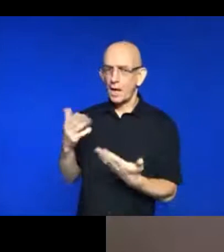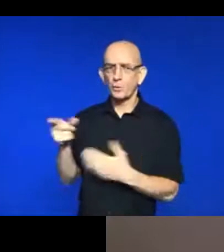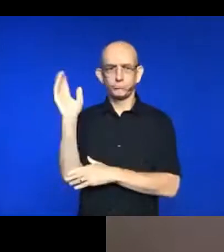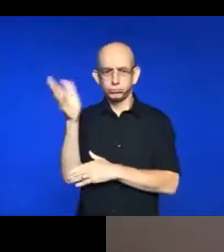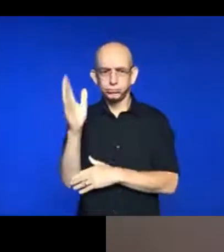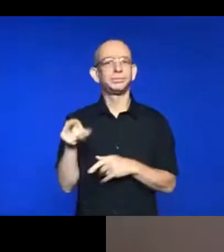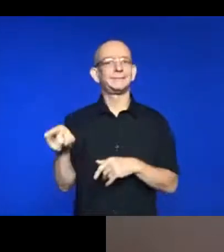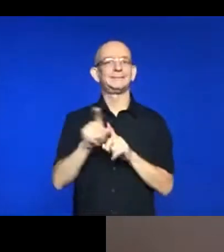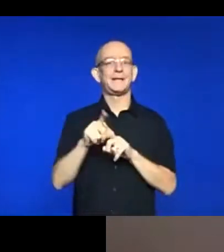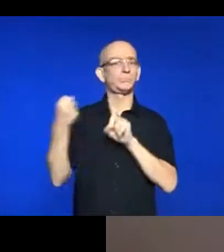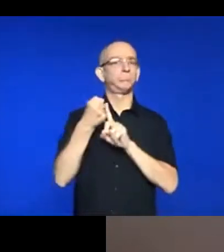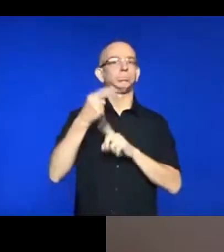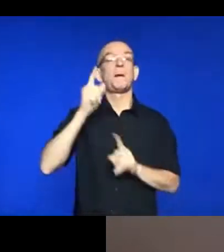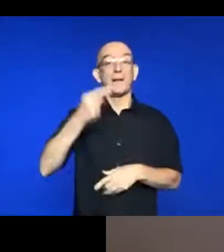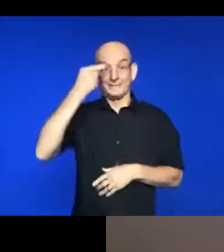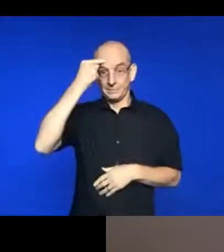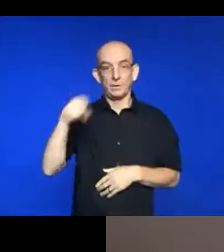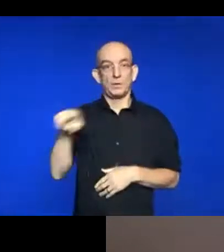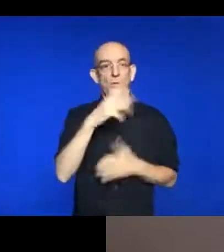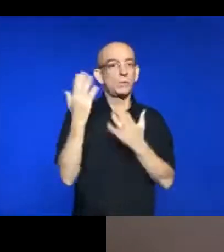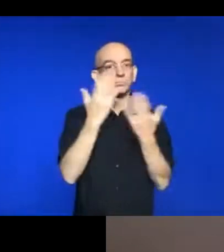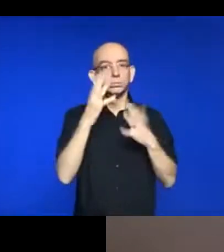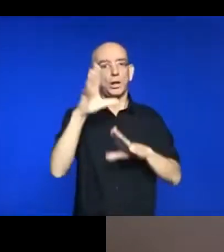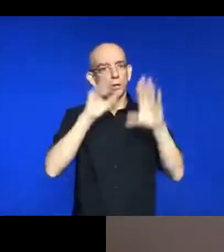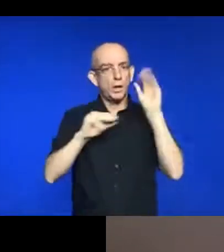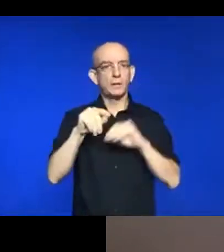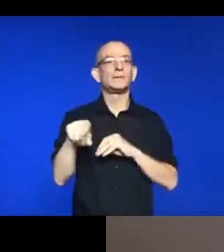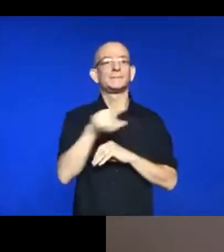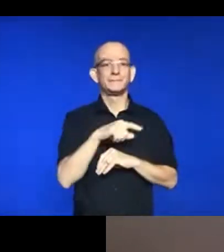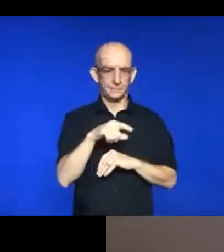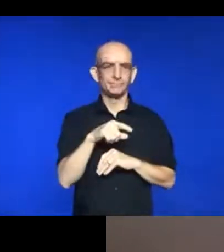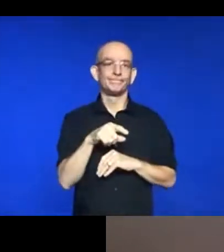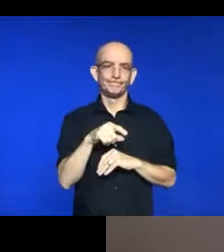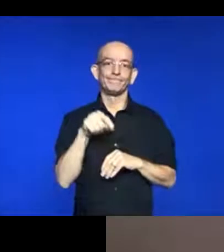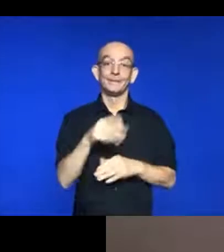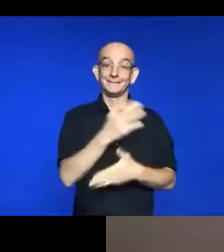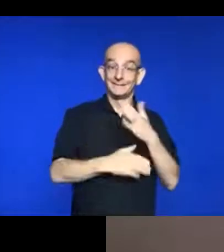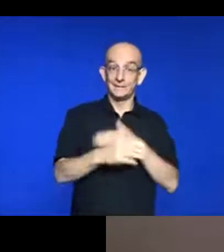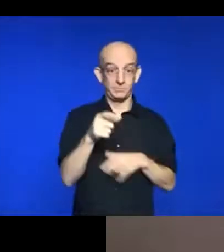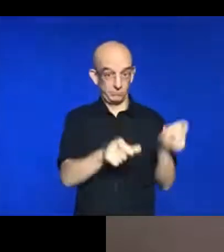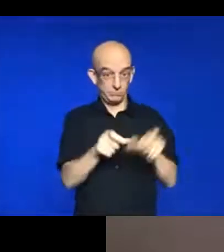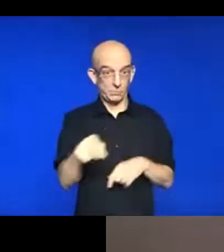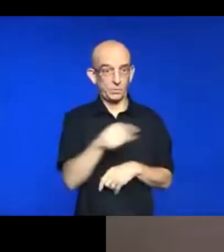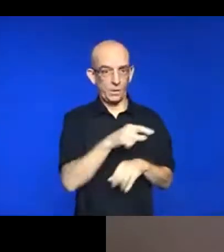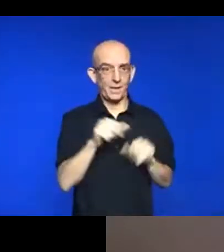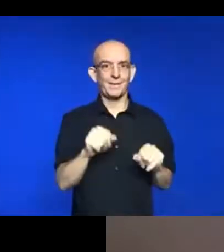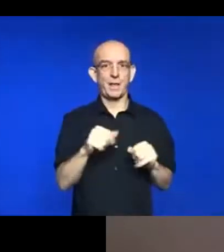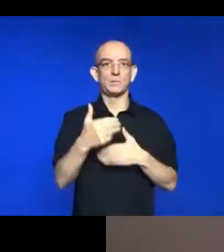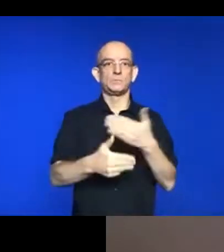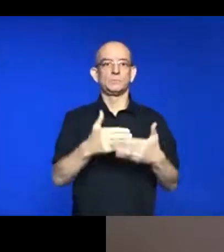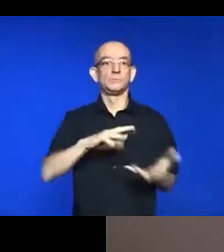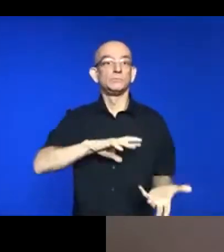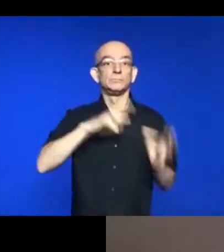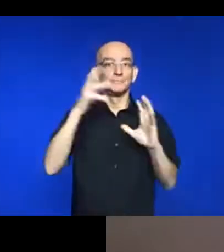new ideas and some new solutions that will further discriminate students and put them in